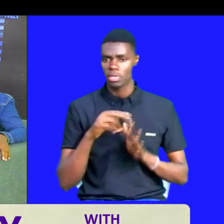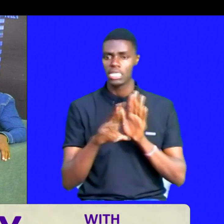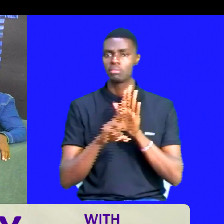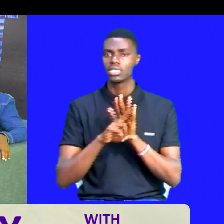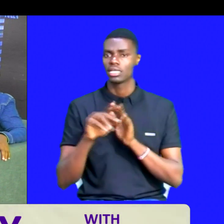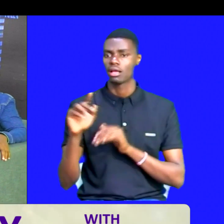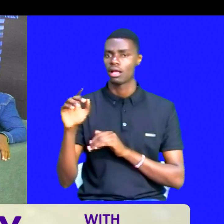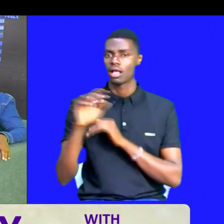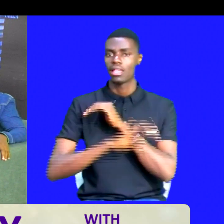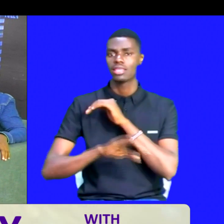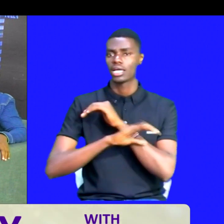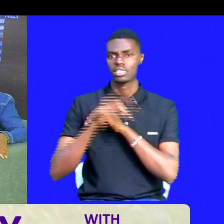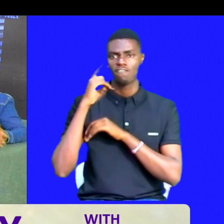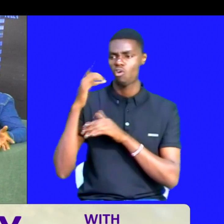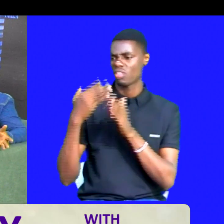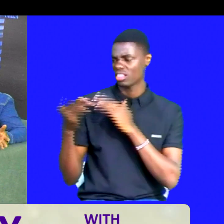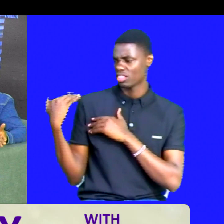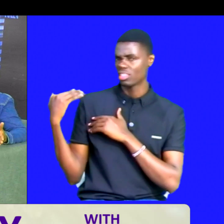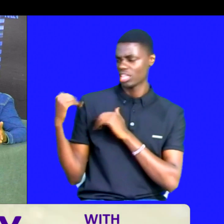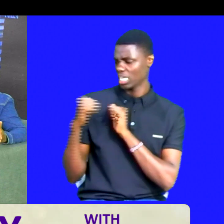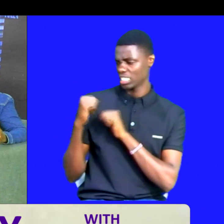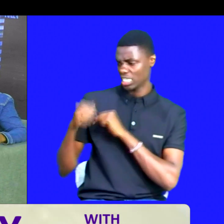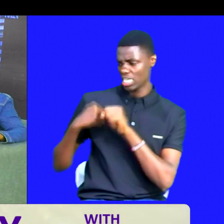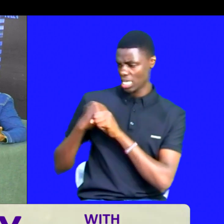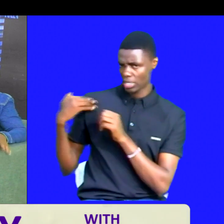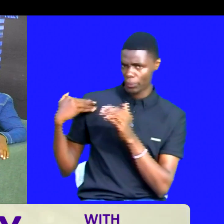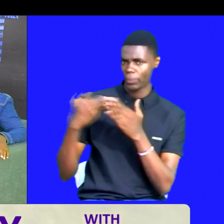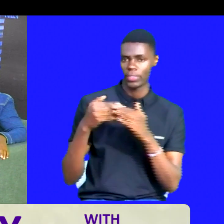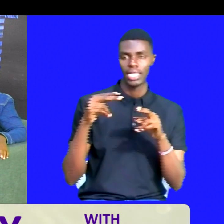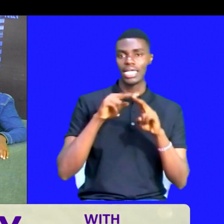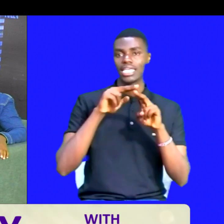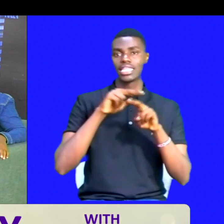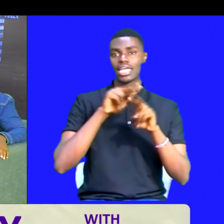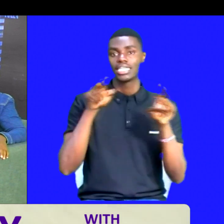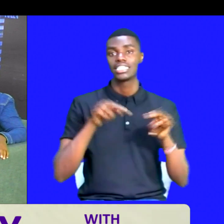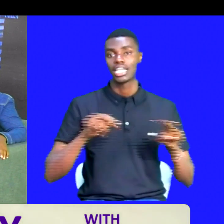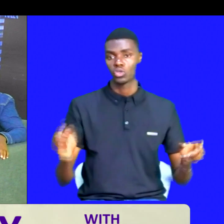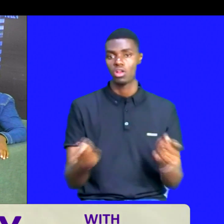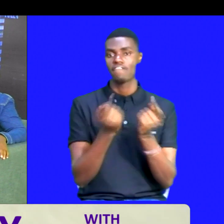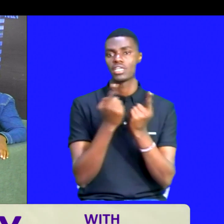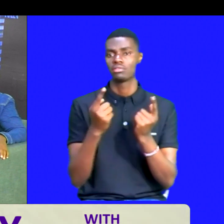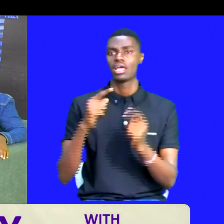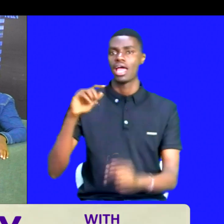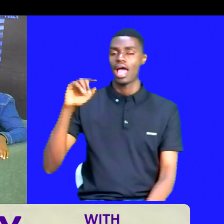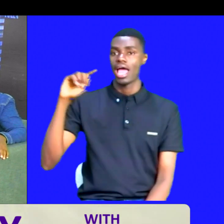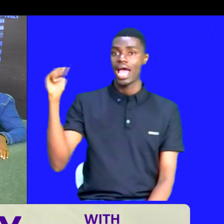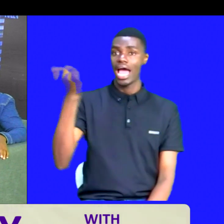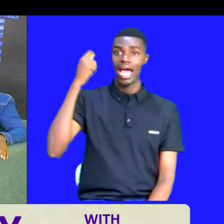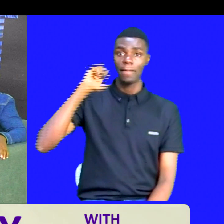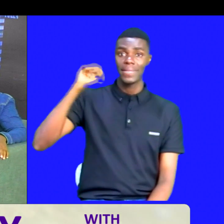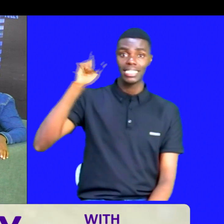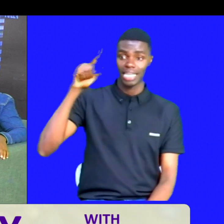last, I can say, for the last decade in the international events. Yes. Even the Arabic stars themselves, I'm sorry to say